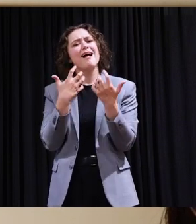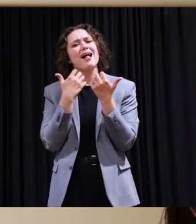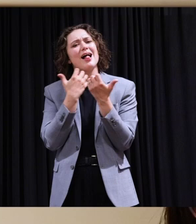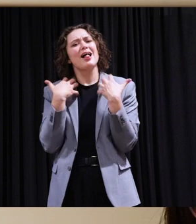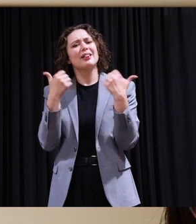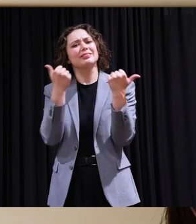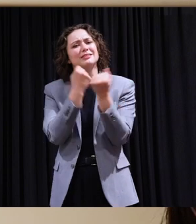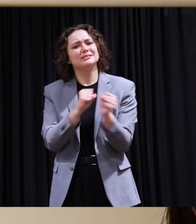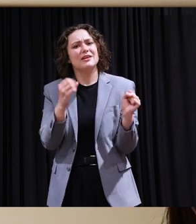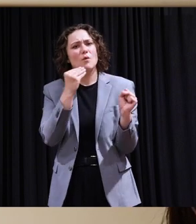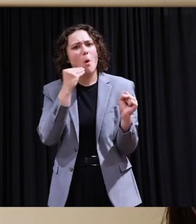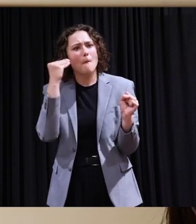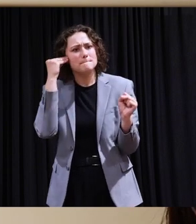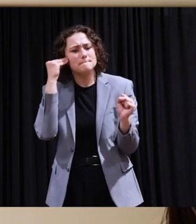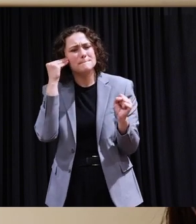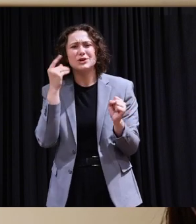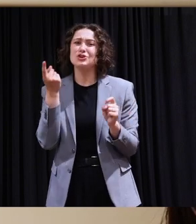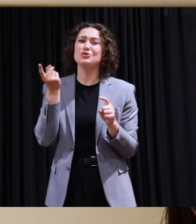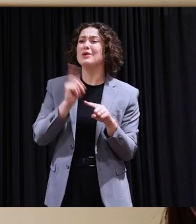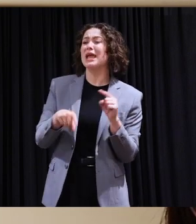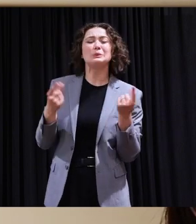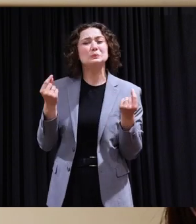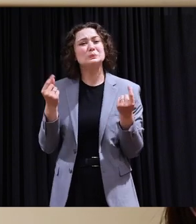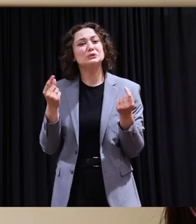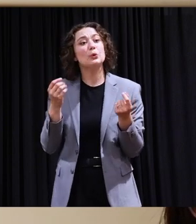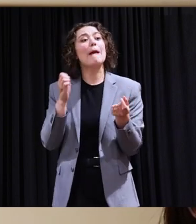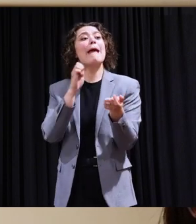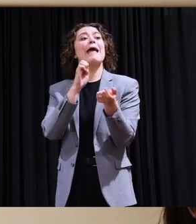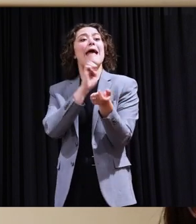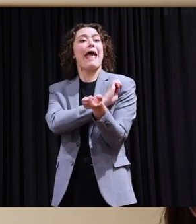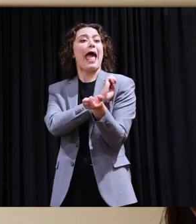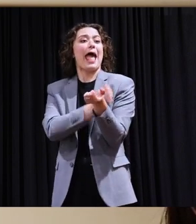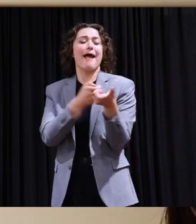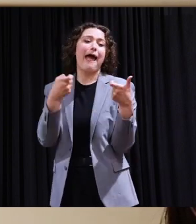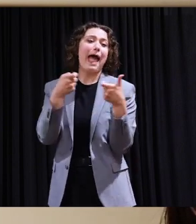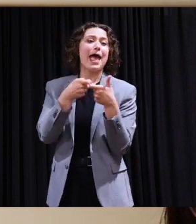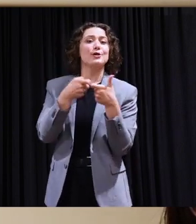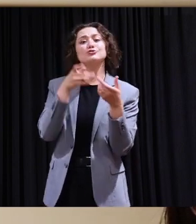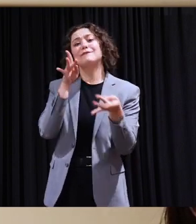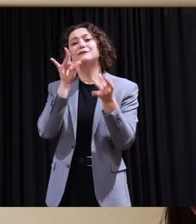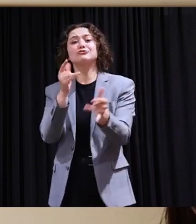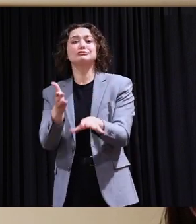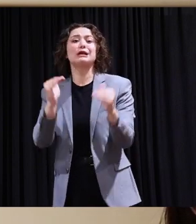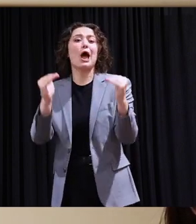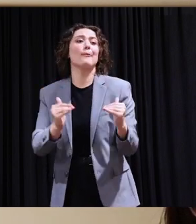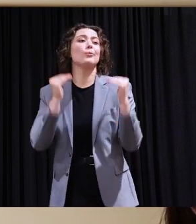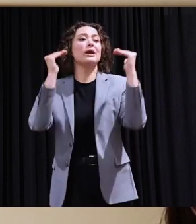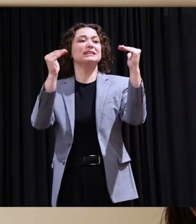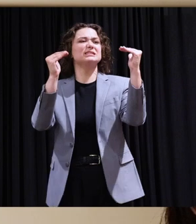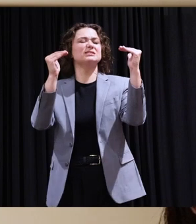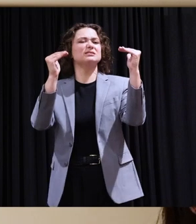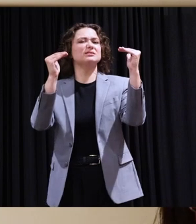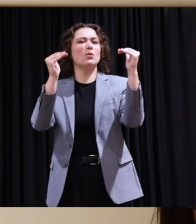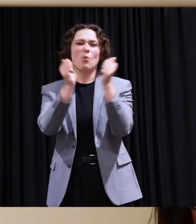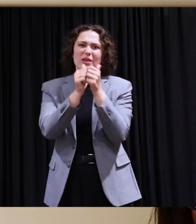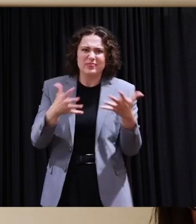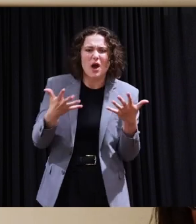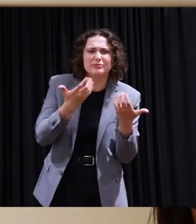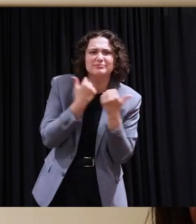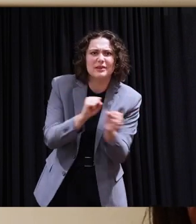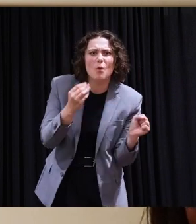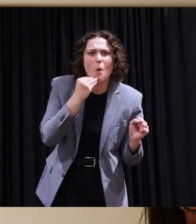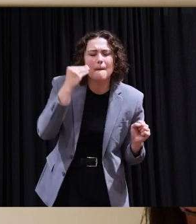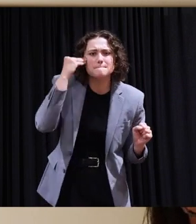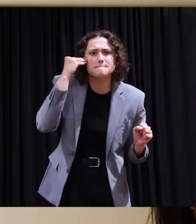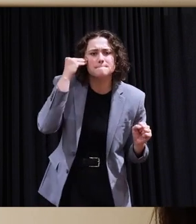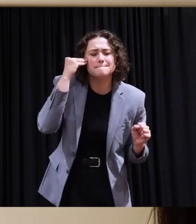any energy efficiency upgrades without having first a health and safety home. Then you can look at some weatherization. And weatherization looks at